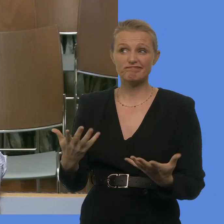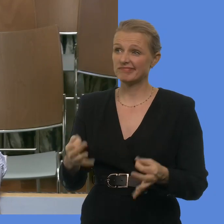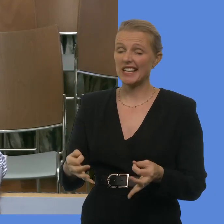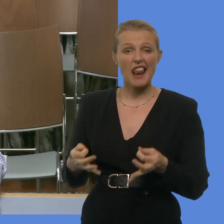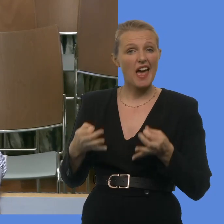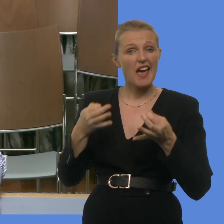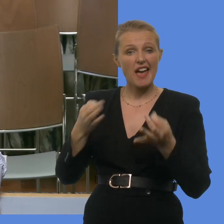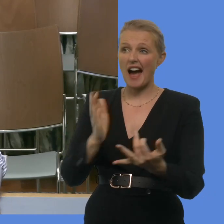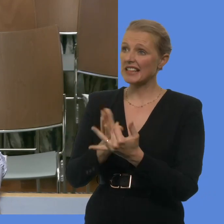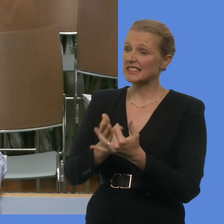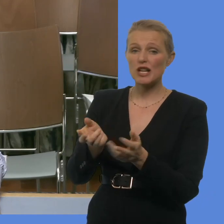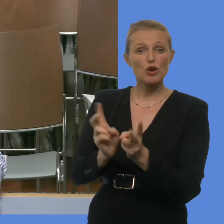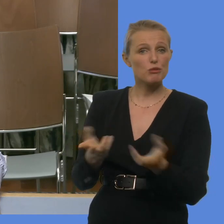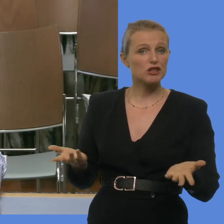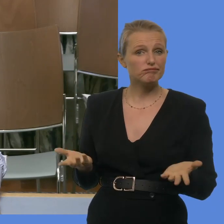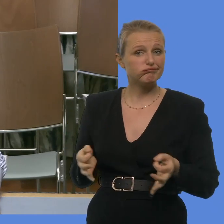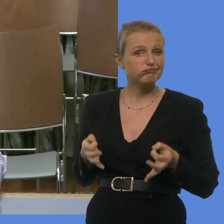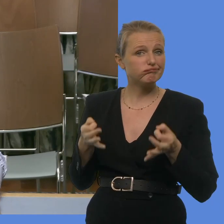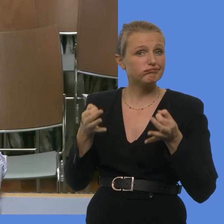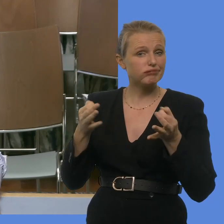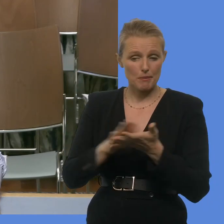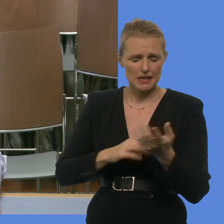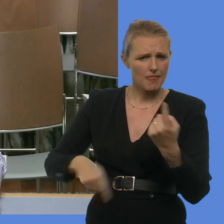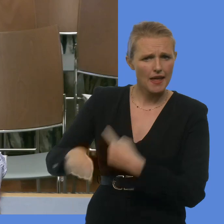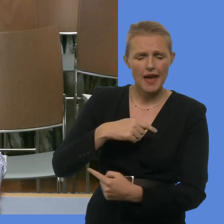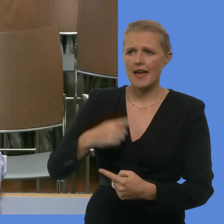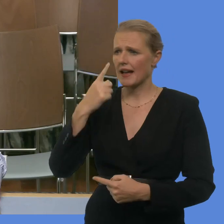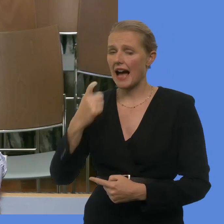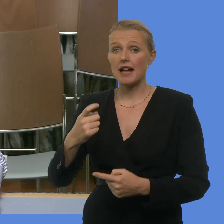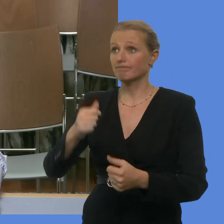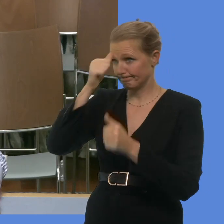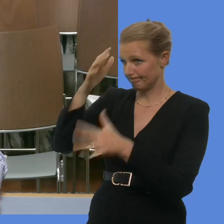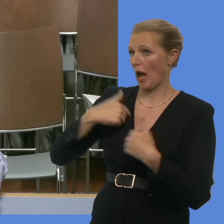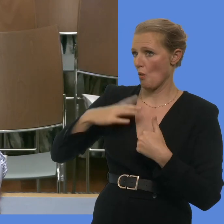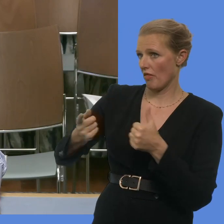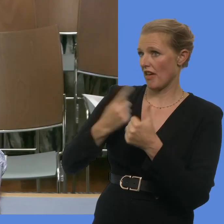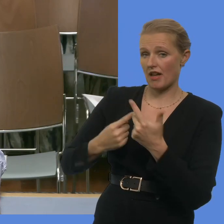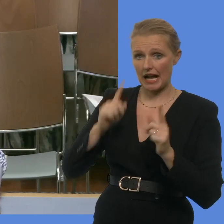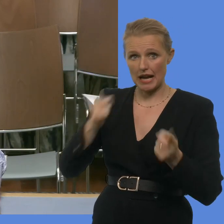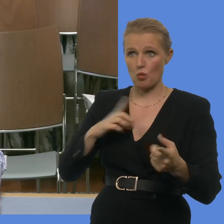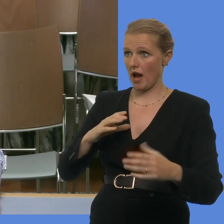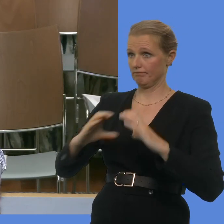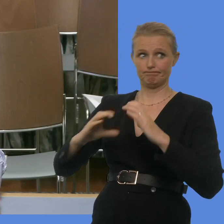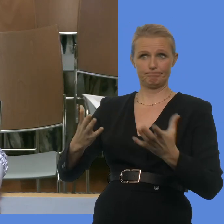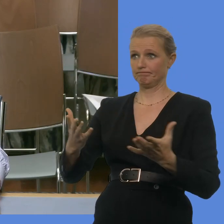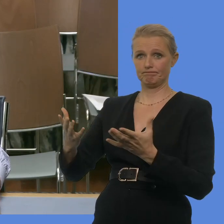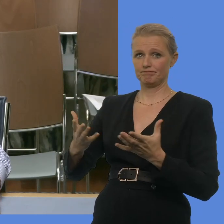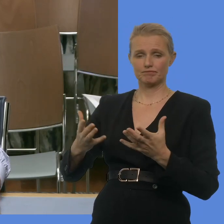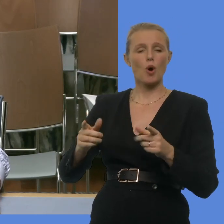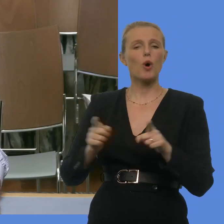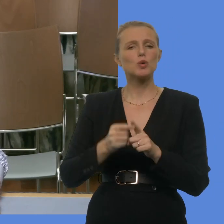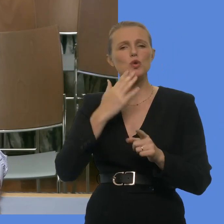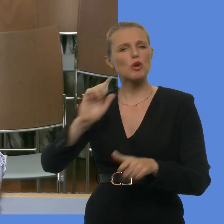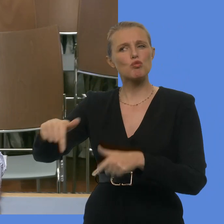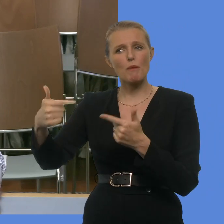in accessing interpreters, which can affect their ability to give informed consent, and a reliance on remote communication services may